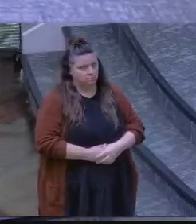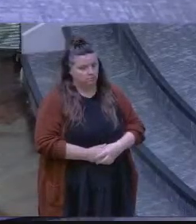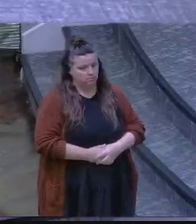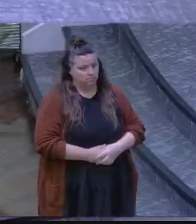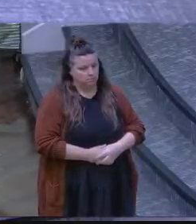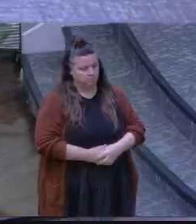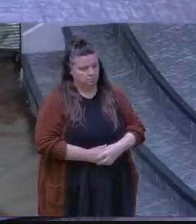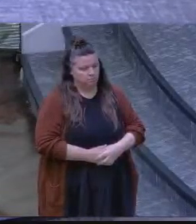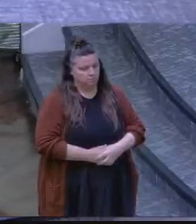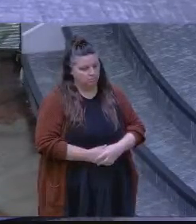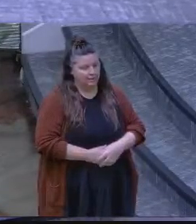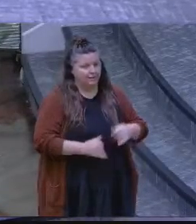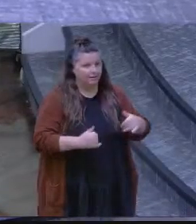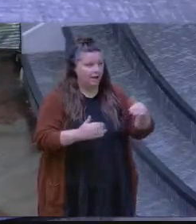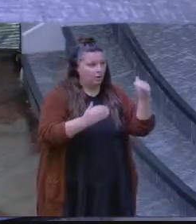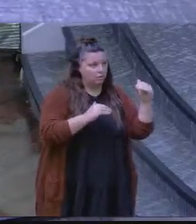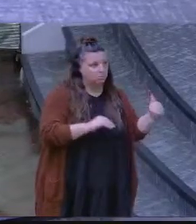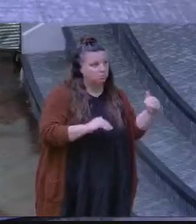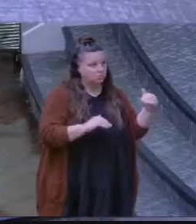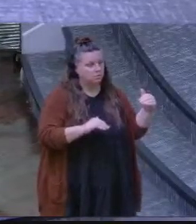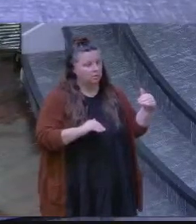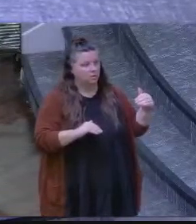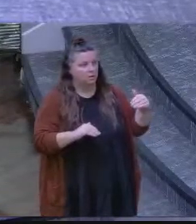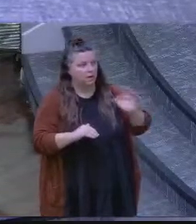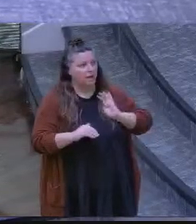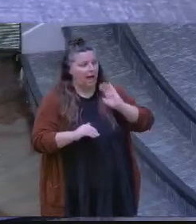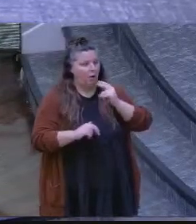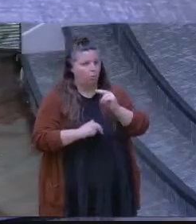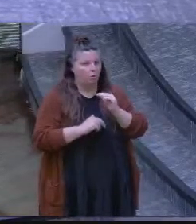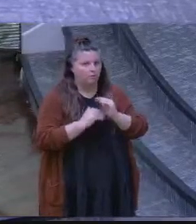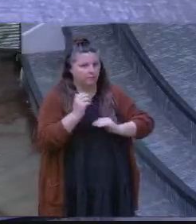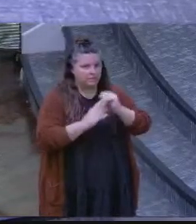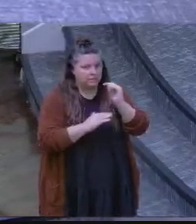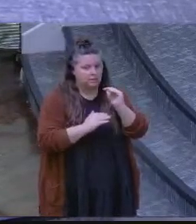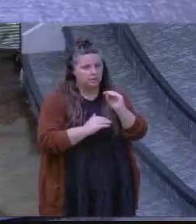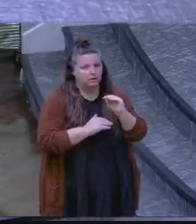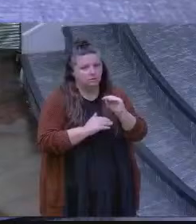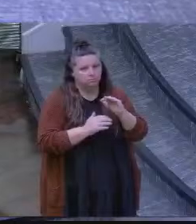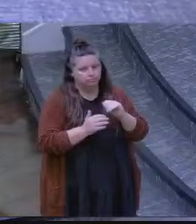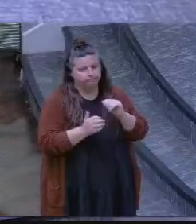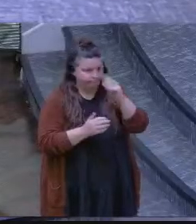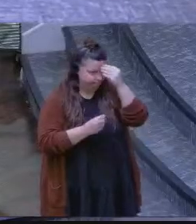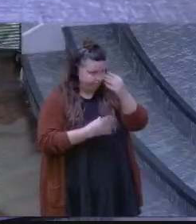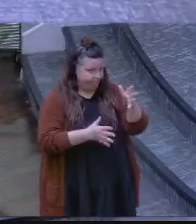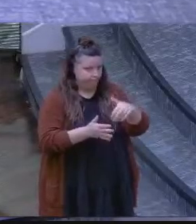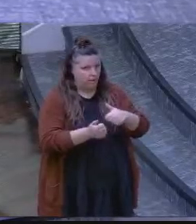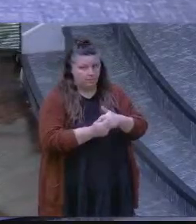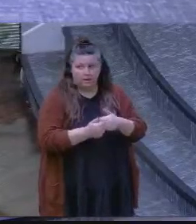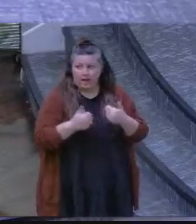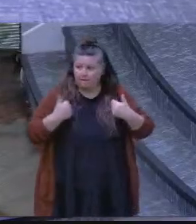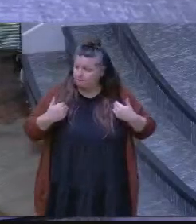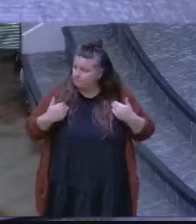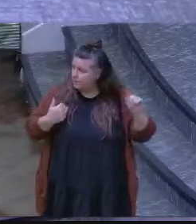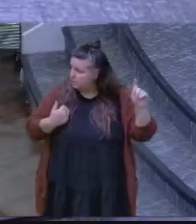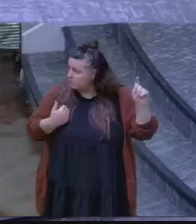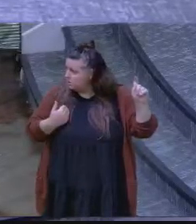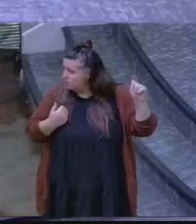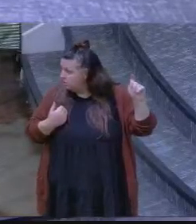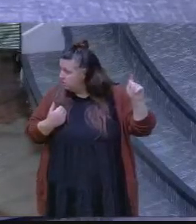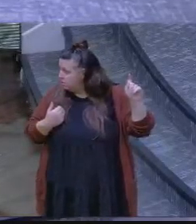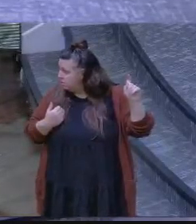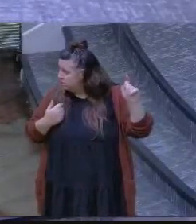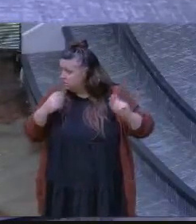And now we are at our facility updates. Do we have a facility